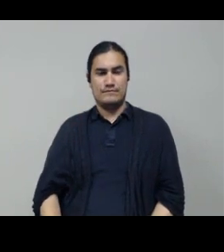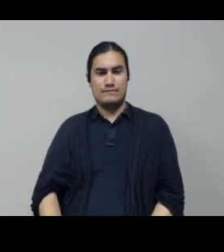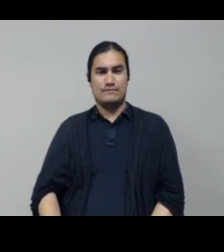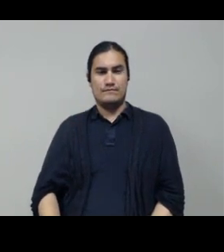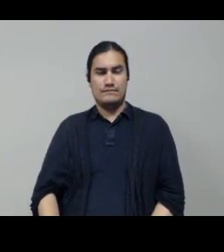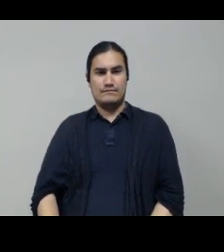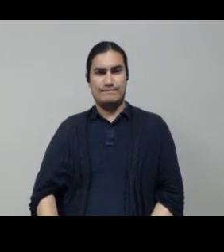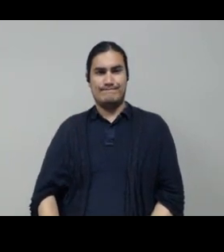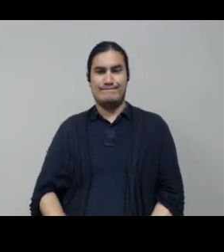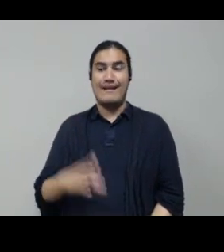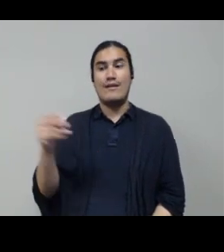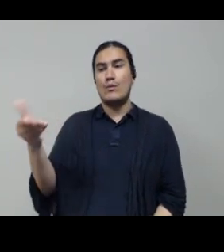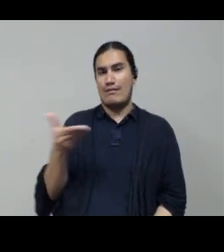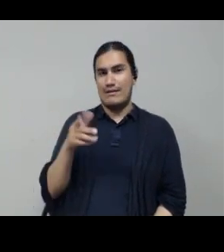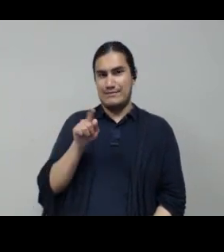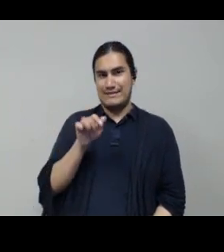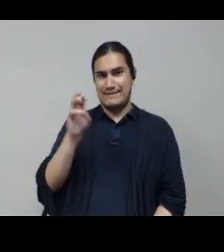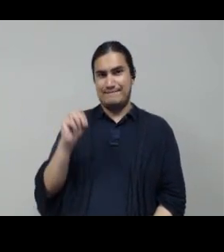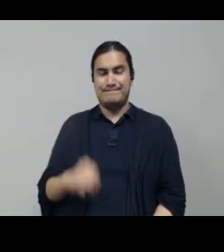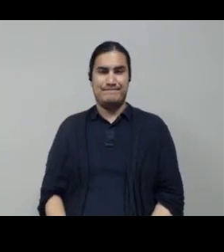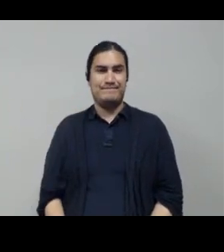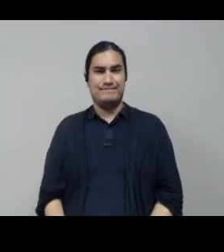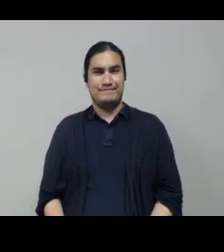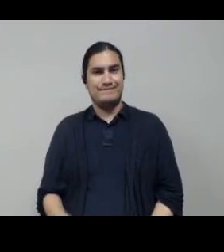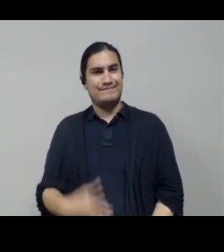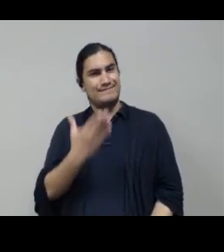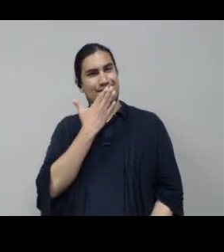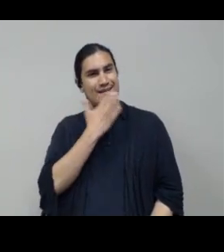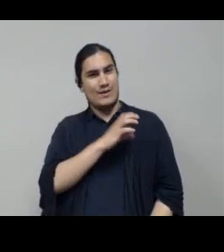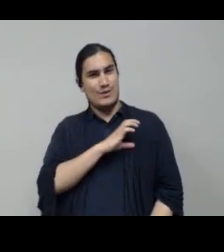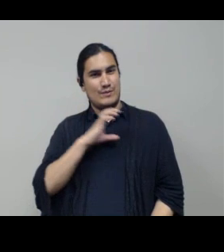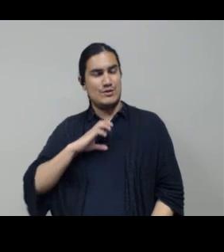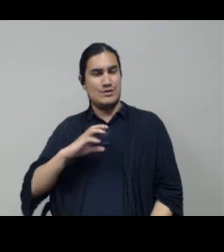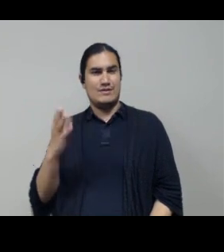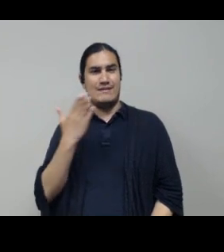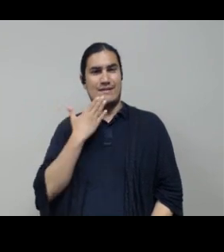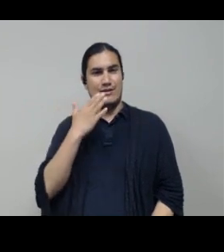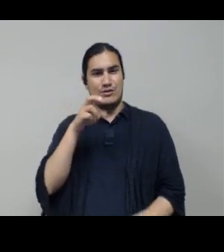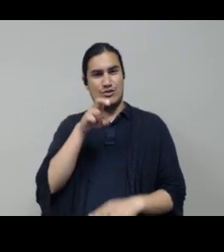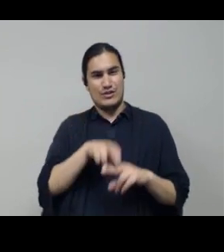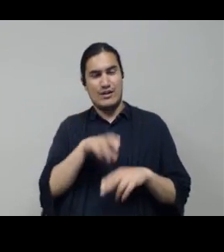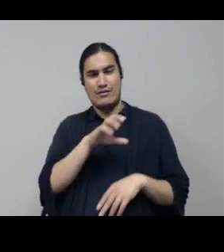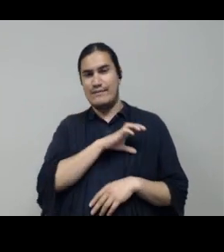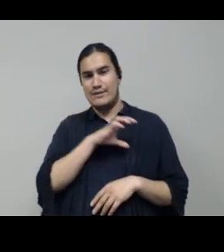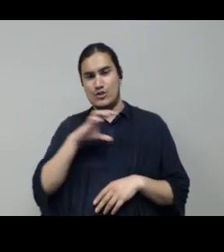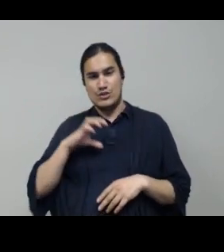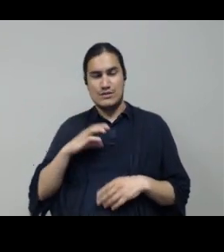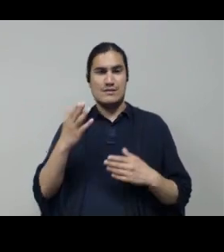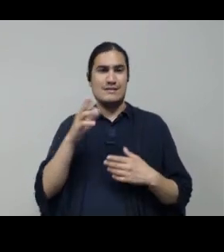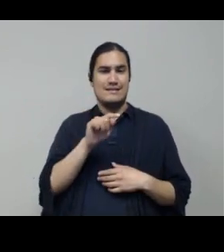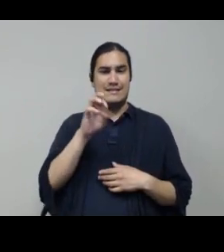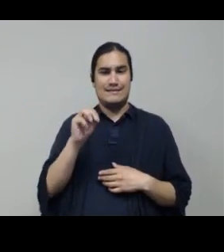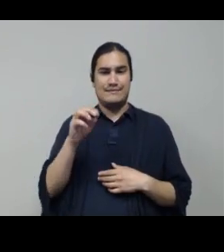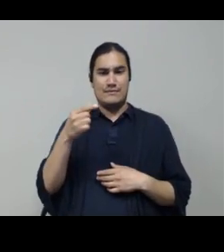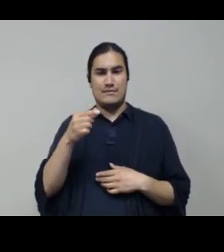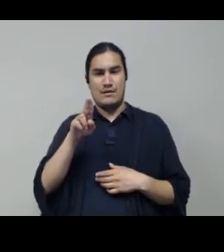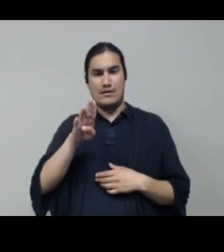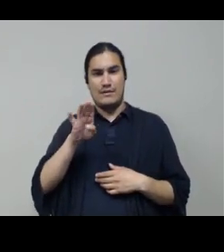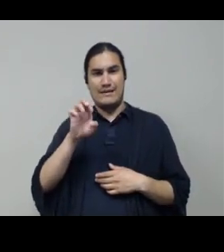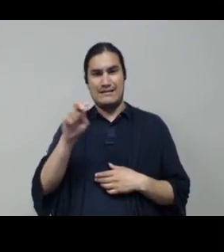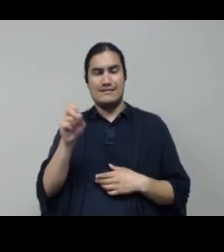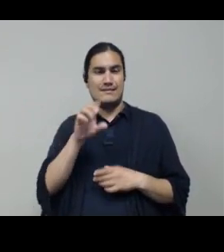And welcome, Tim. Thank you, Commissioner. Chair, thank you, Chair, Commissions. Tim Gubbins, I'm the Caltrans District